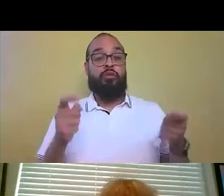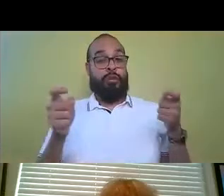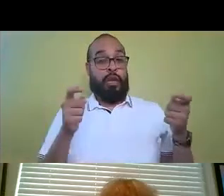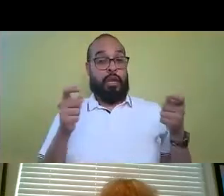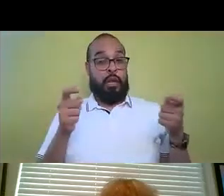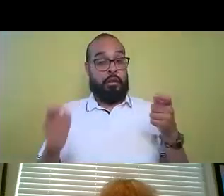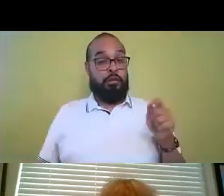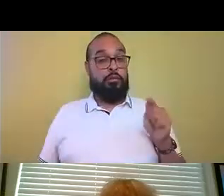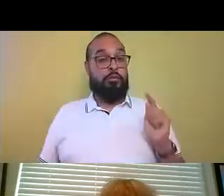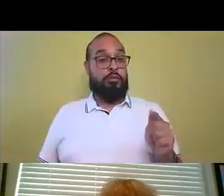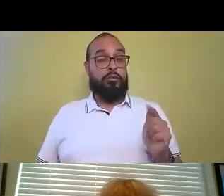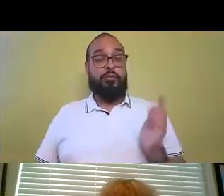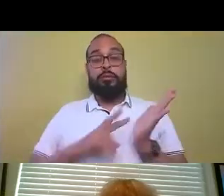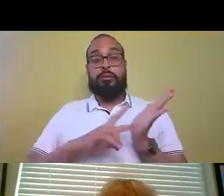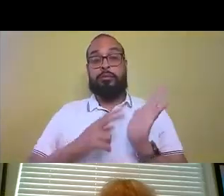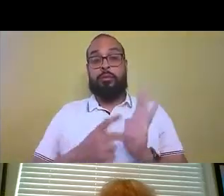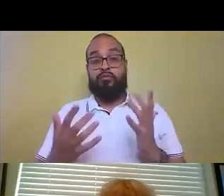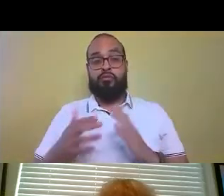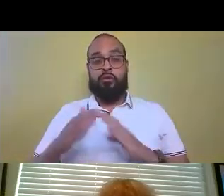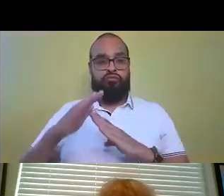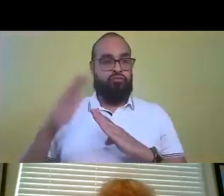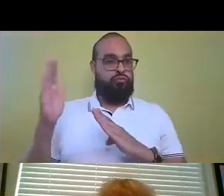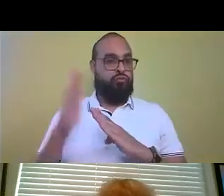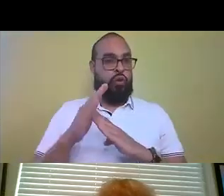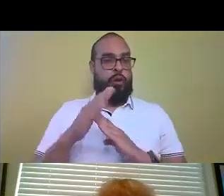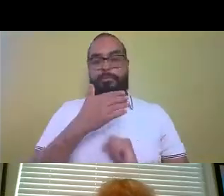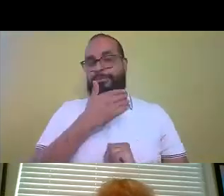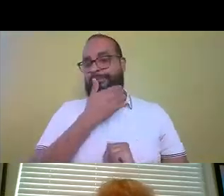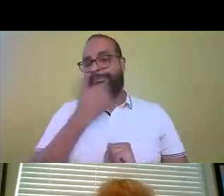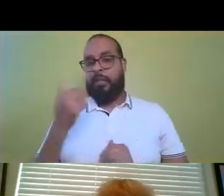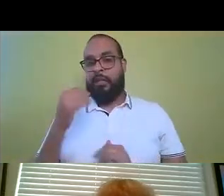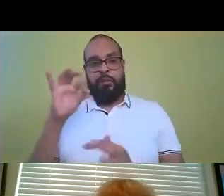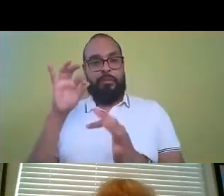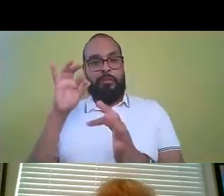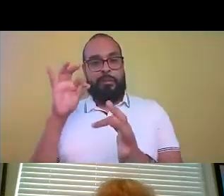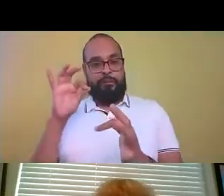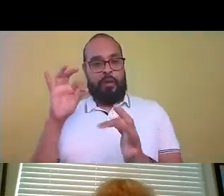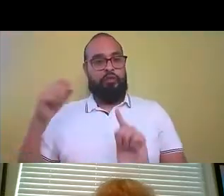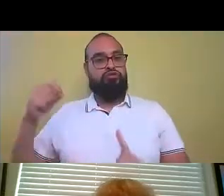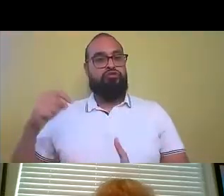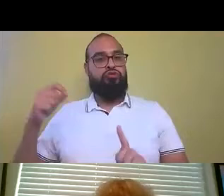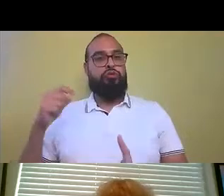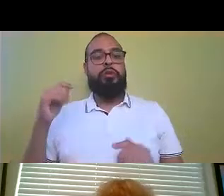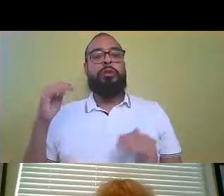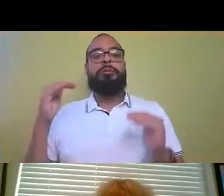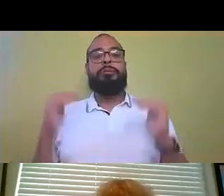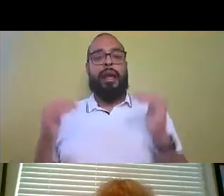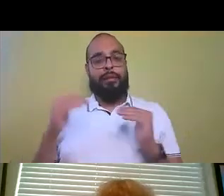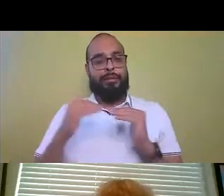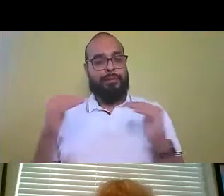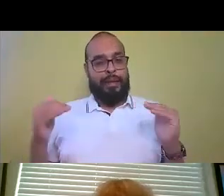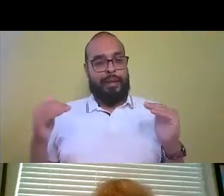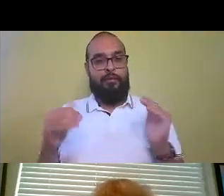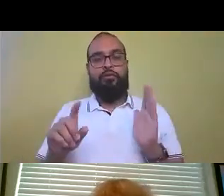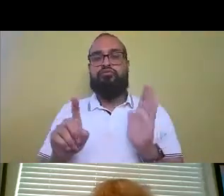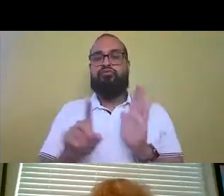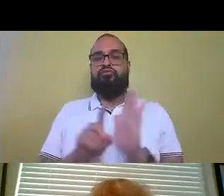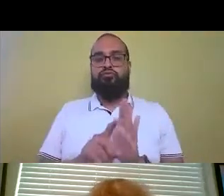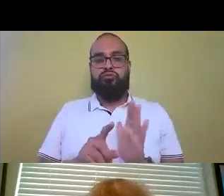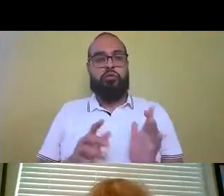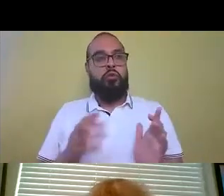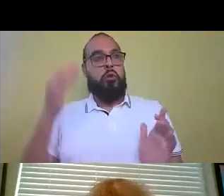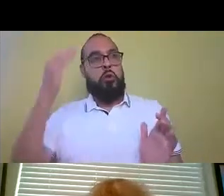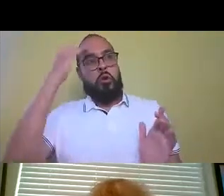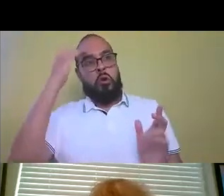that optimal arousal for balanced level of alertness, balanced emotion, and balanced